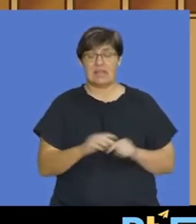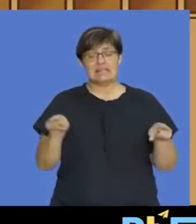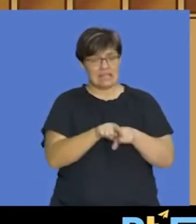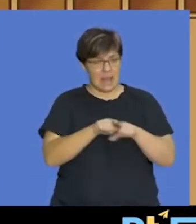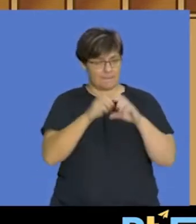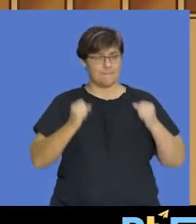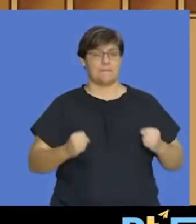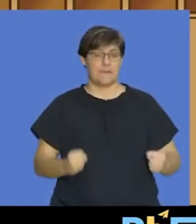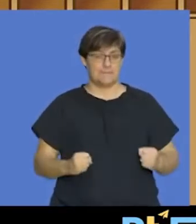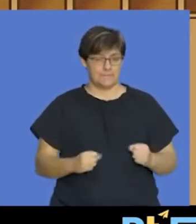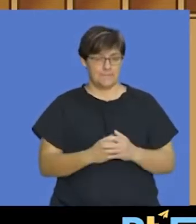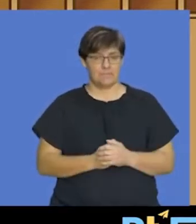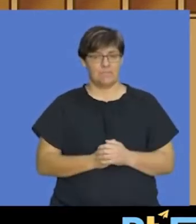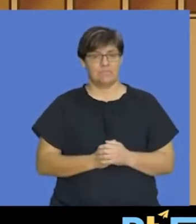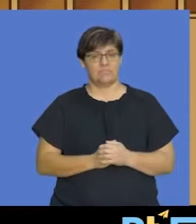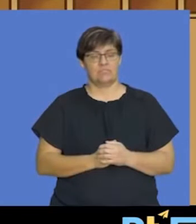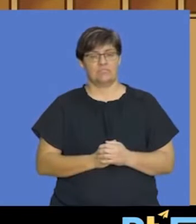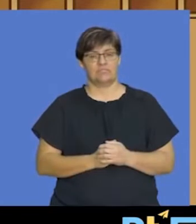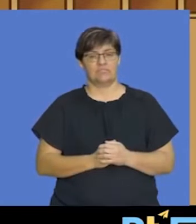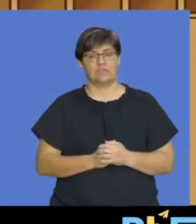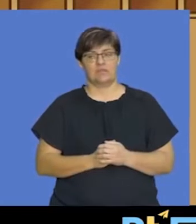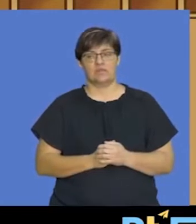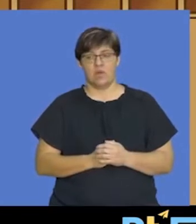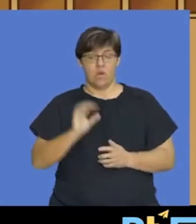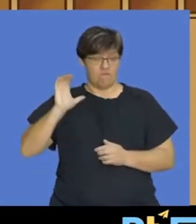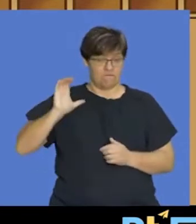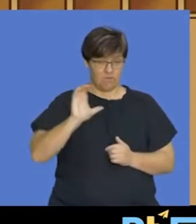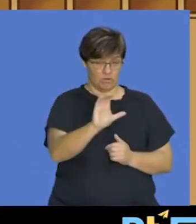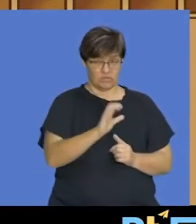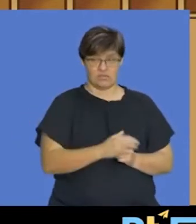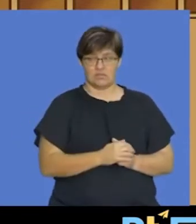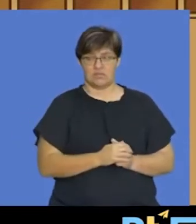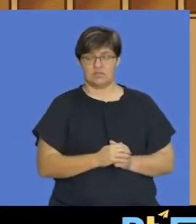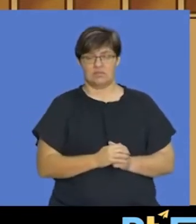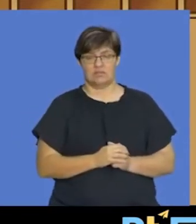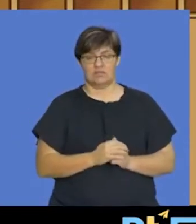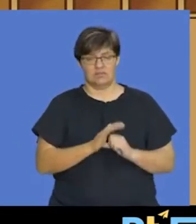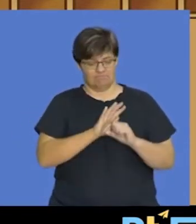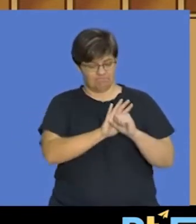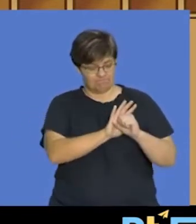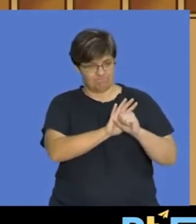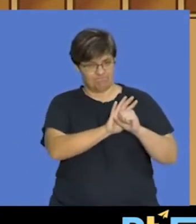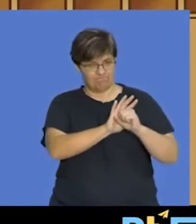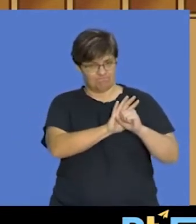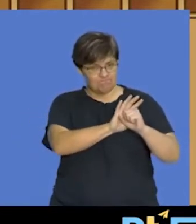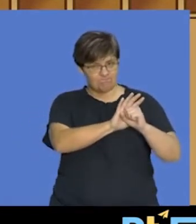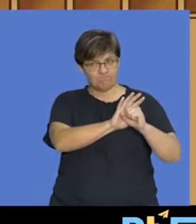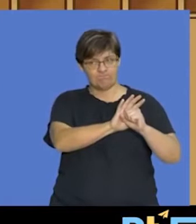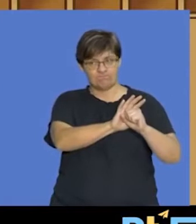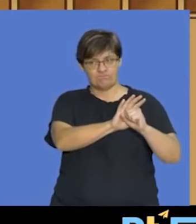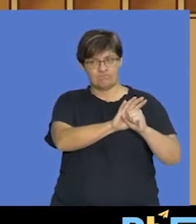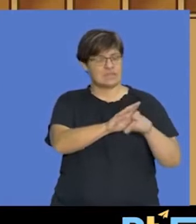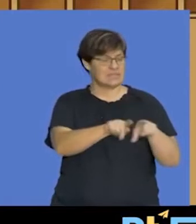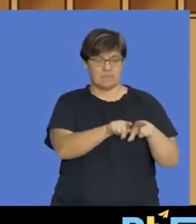to do the same thing, okay? Now I'm going to apply force to it. And again,